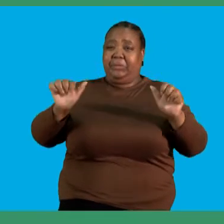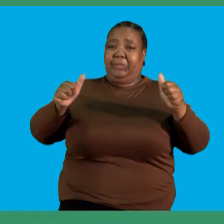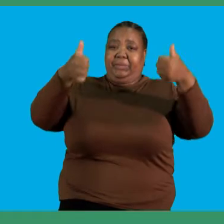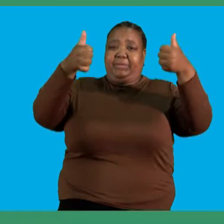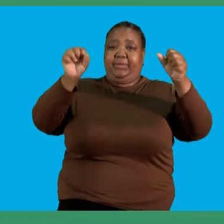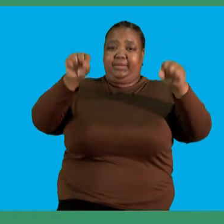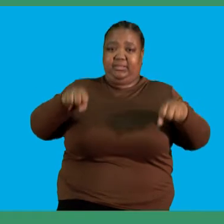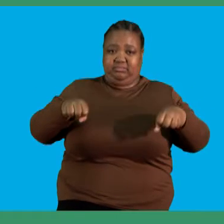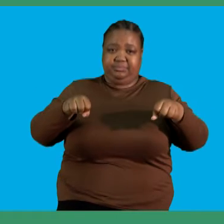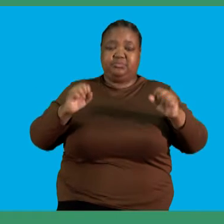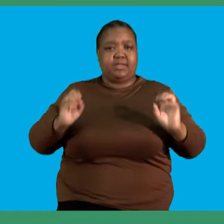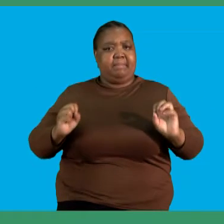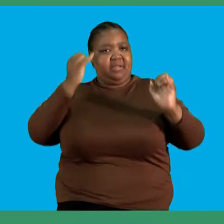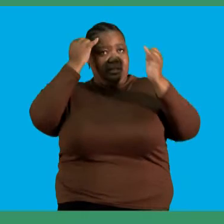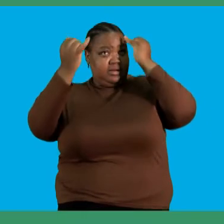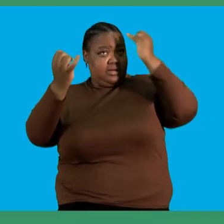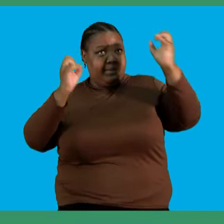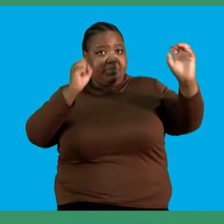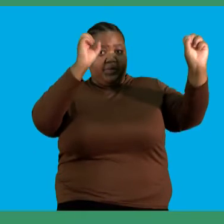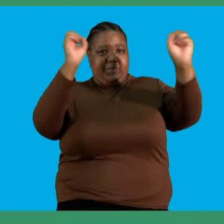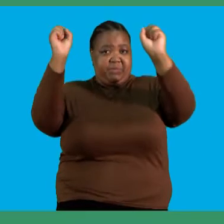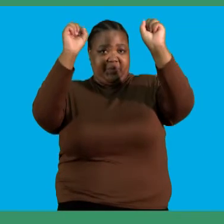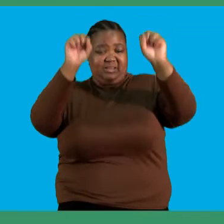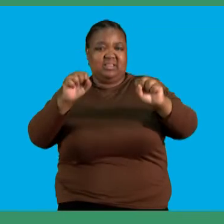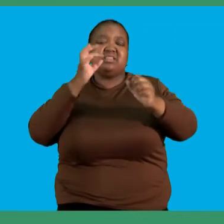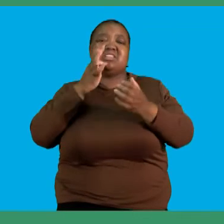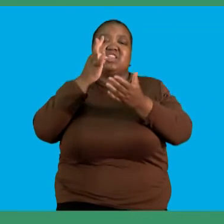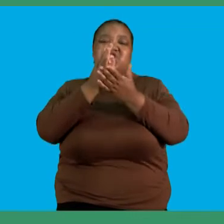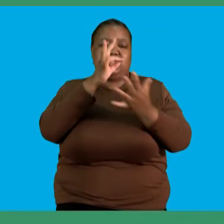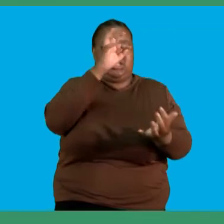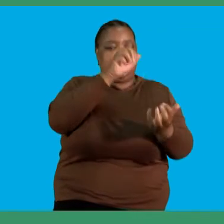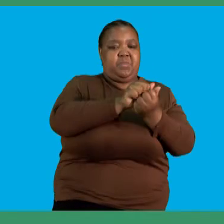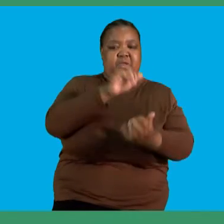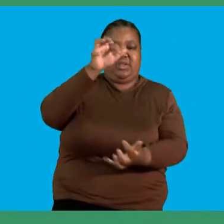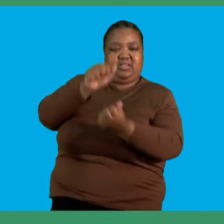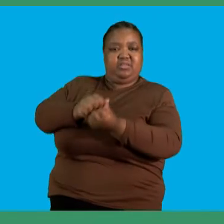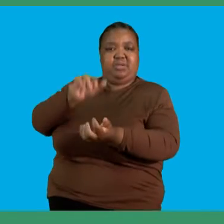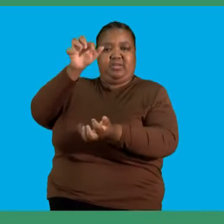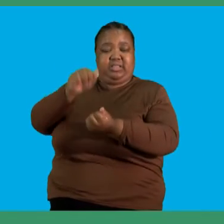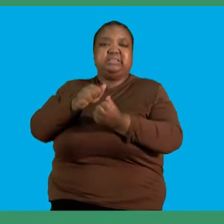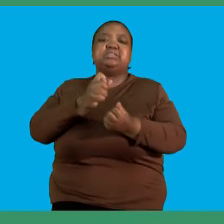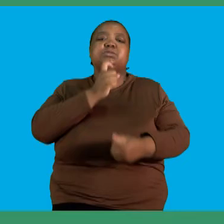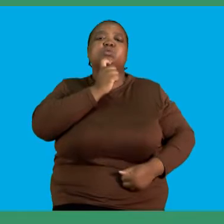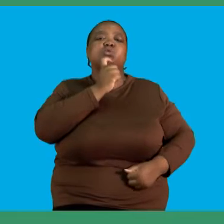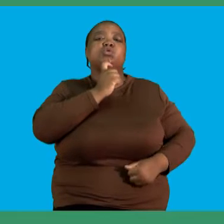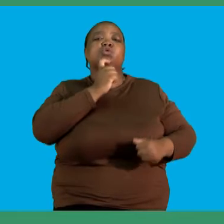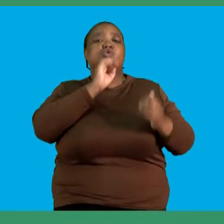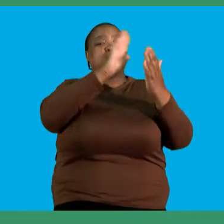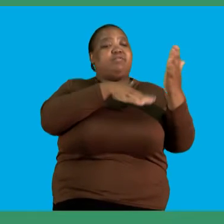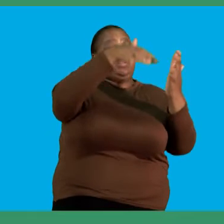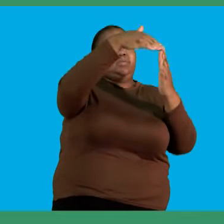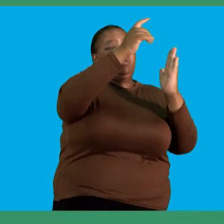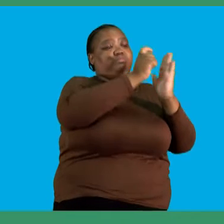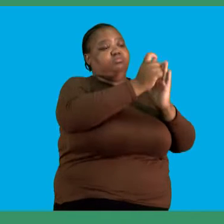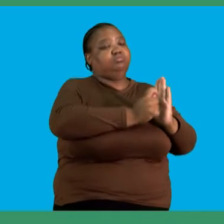is very effective in a brainstorming session as suggestions are summarized or listed